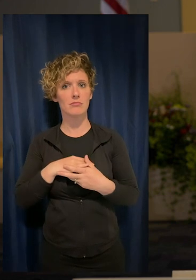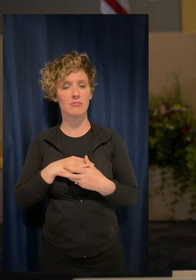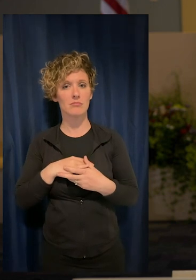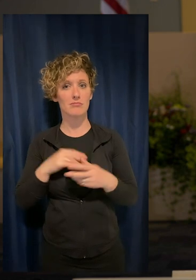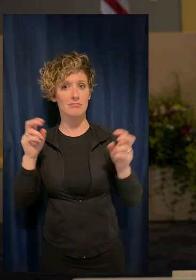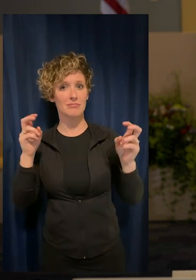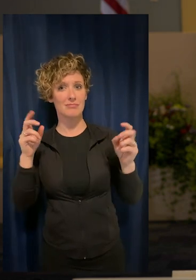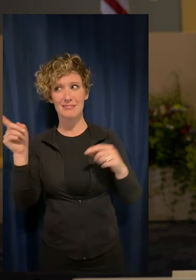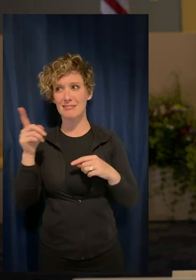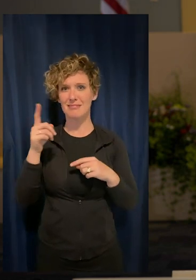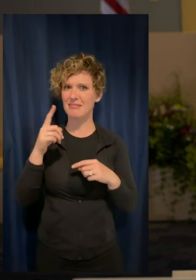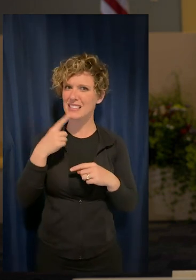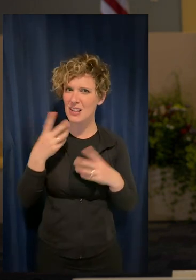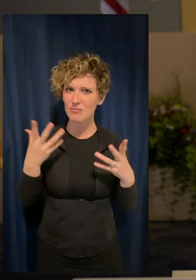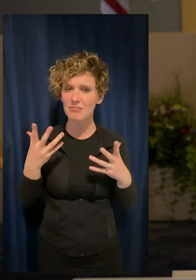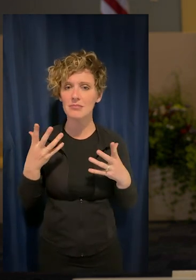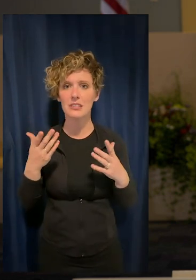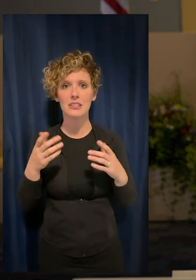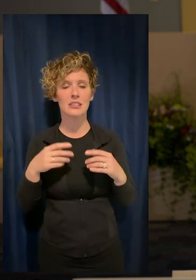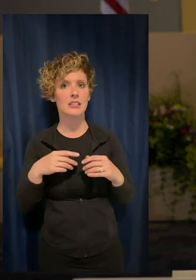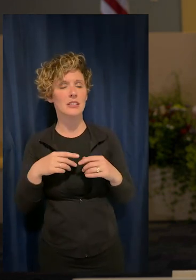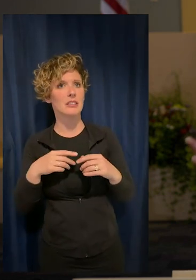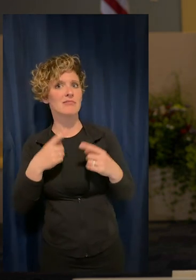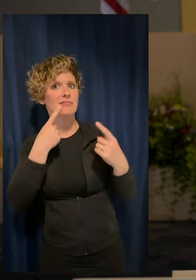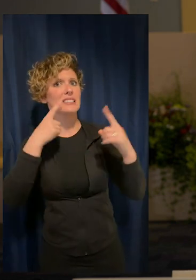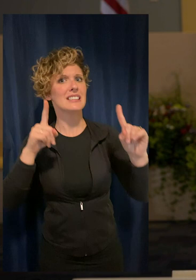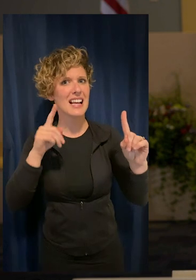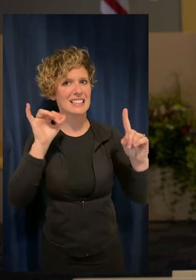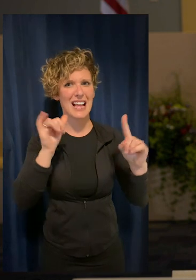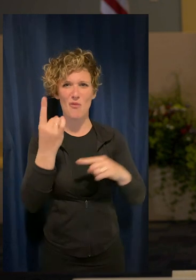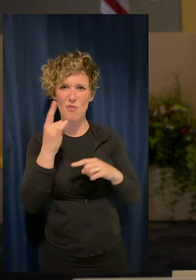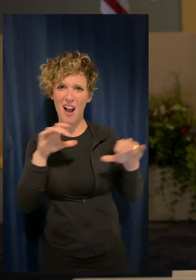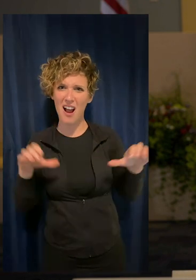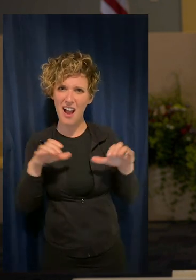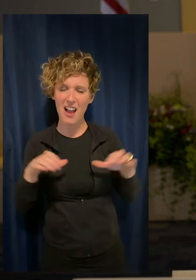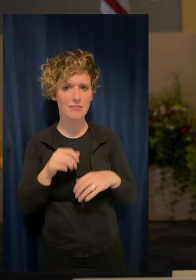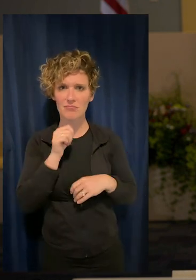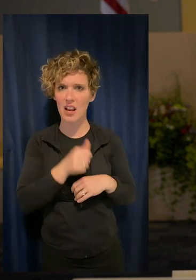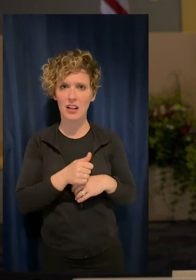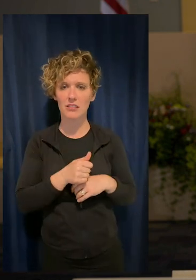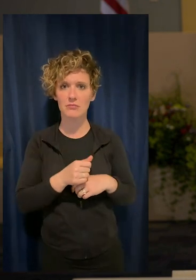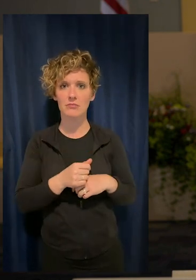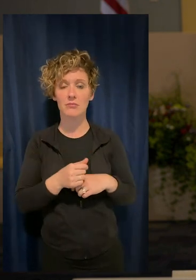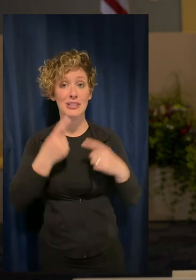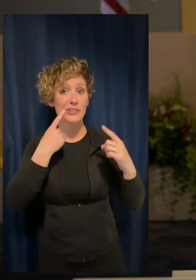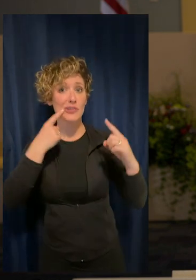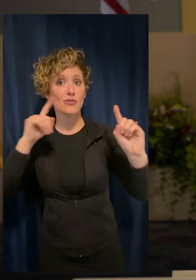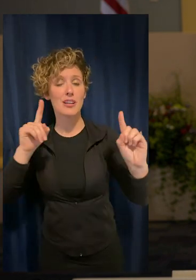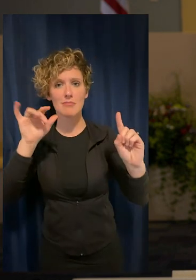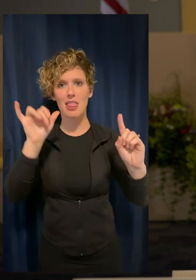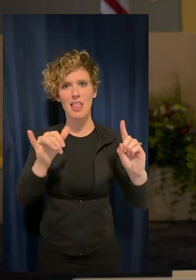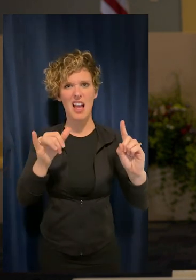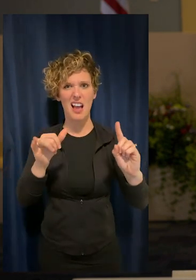Greatness is not a solitary act. Greatness is not necessarily financial success. What matters, graduates, is how you live